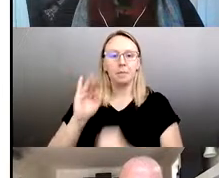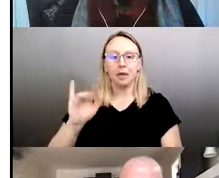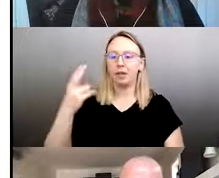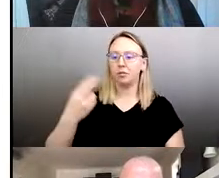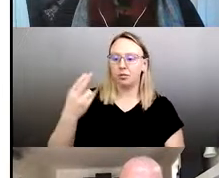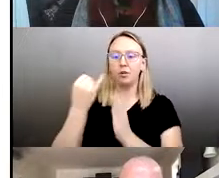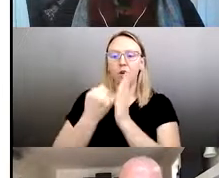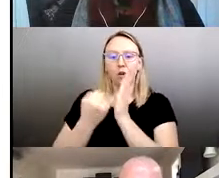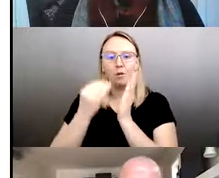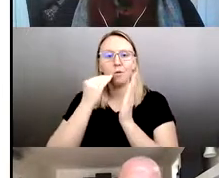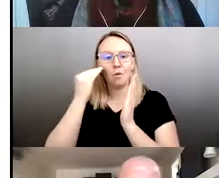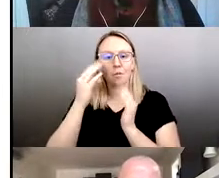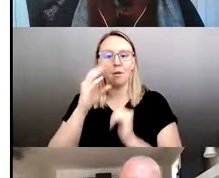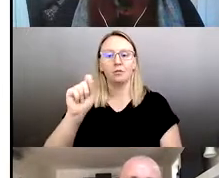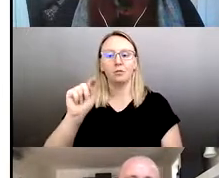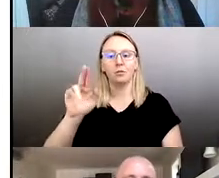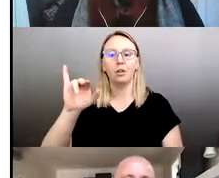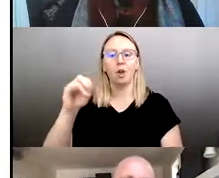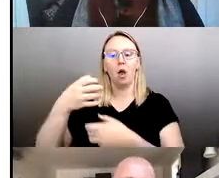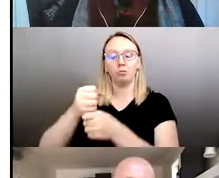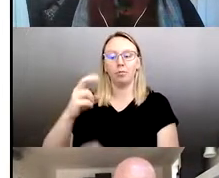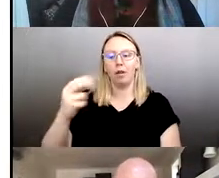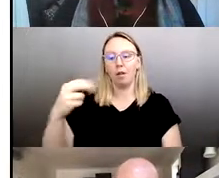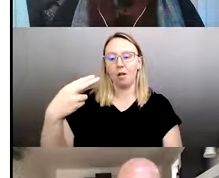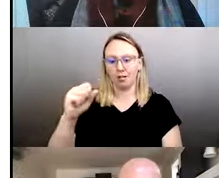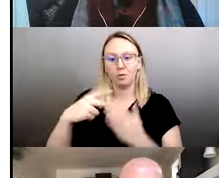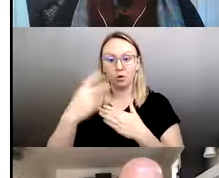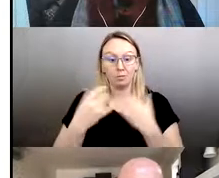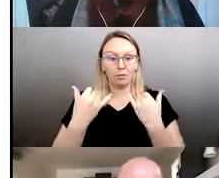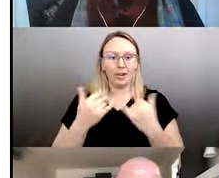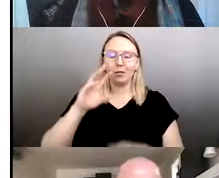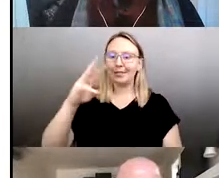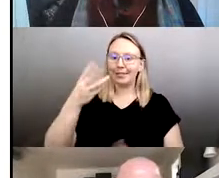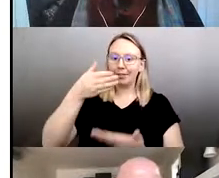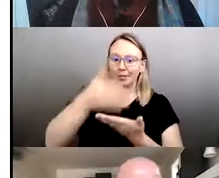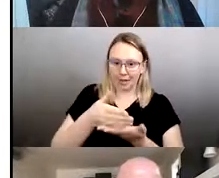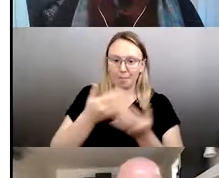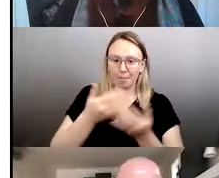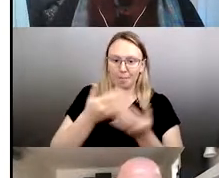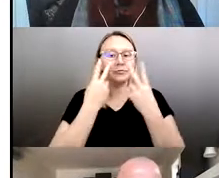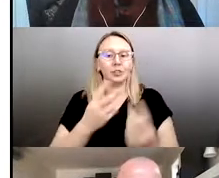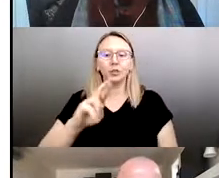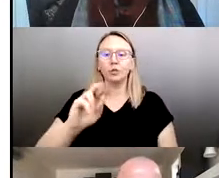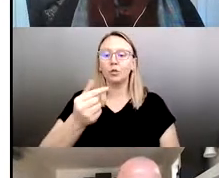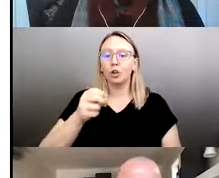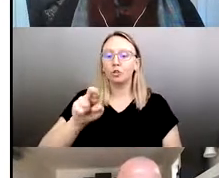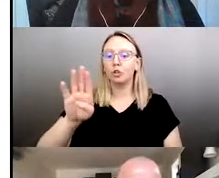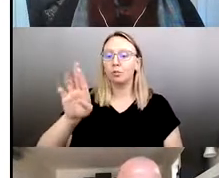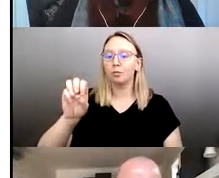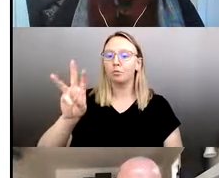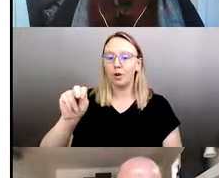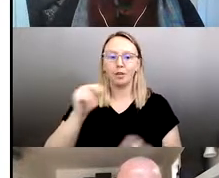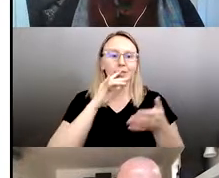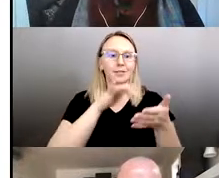program. Today, we are on the fifth stop of the six-part series, visiting the Roger Brown City Collection in Chicago,